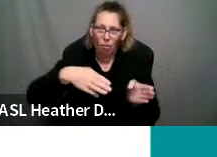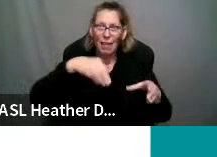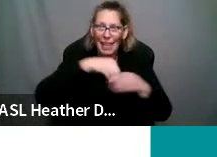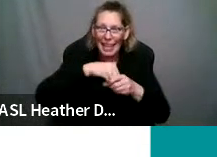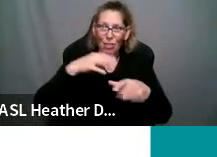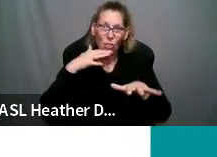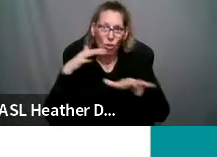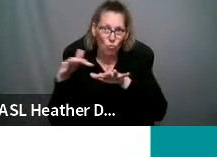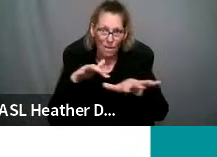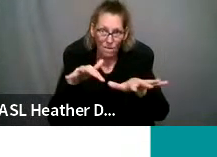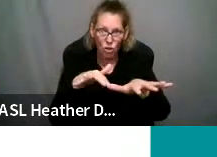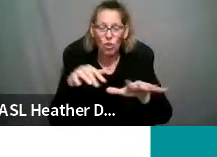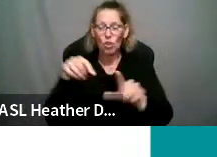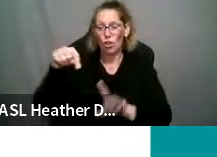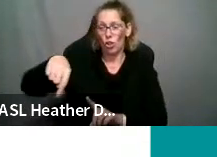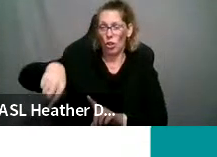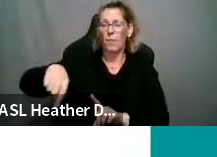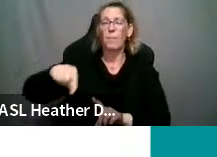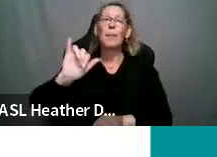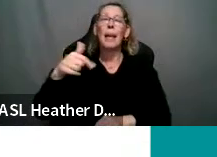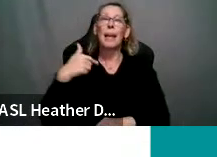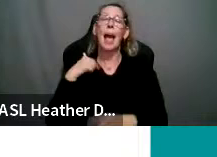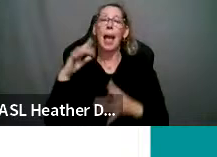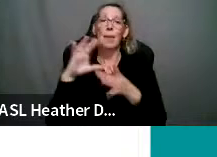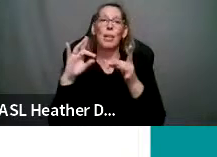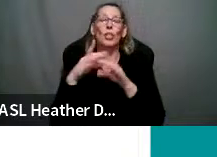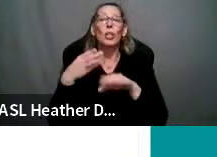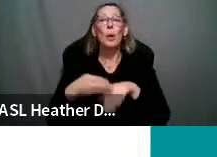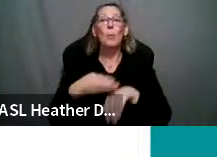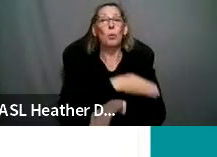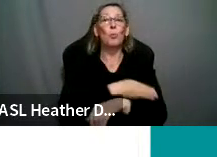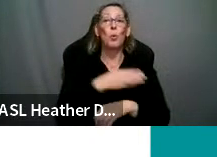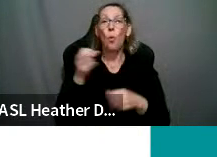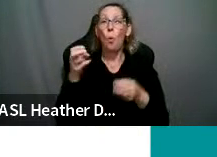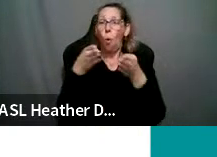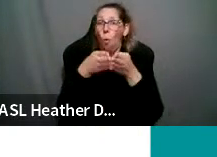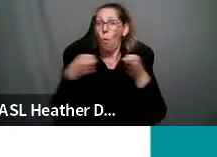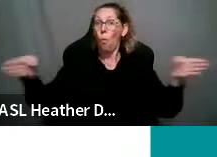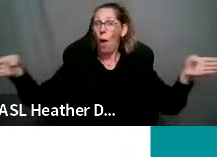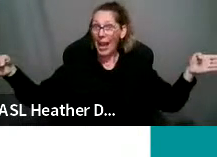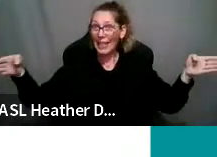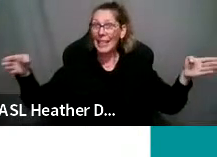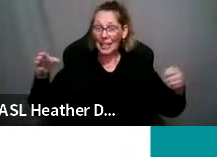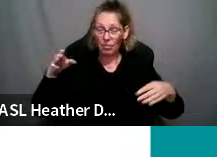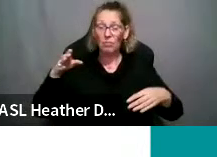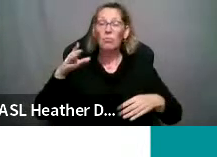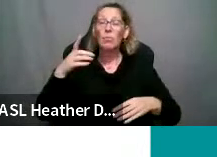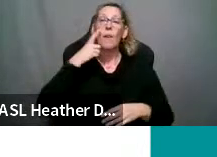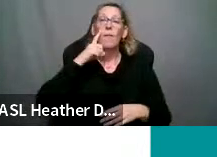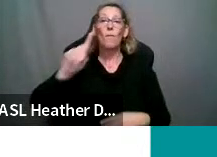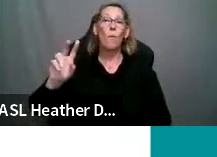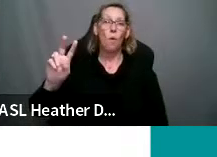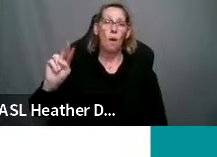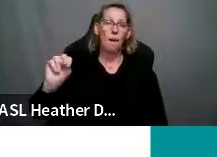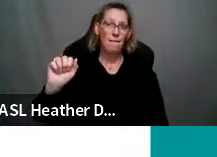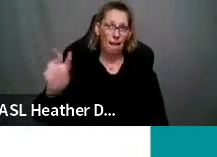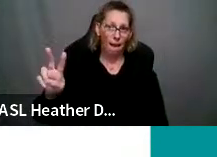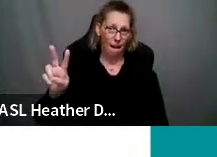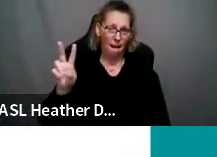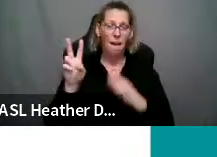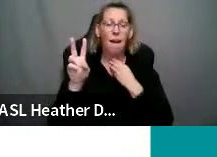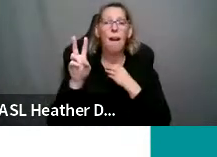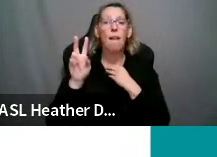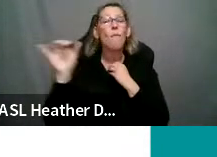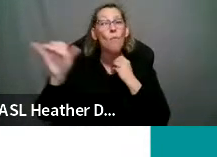There is, as I mentioned, with improvements or wider clearances for navigation,